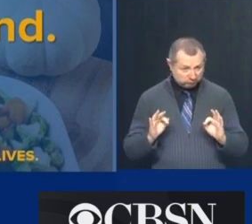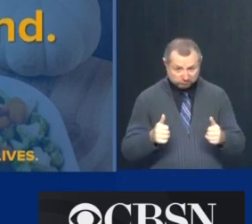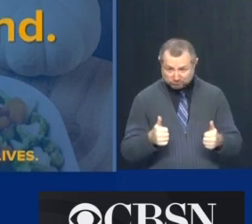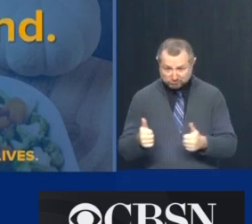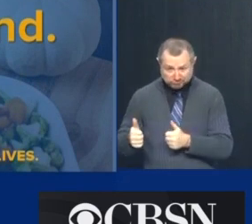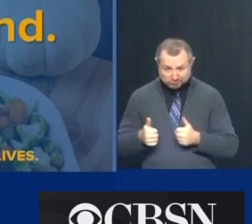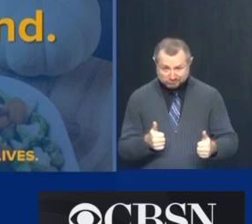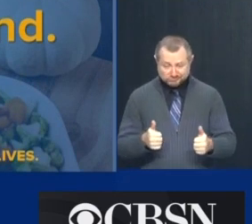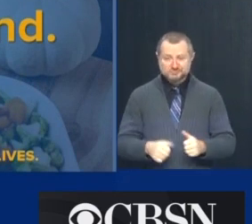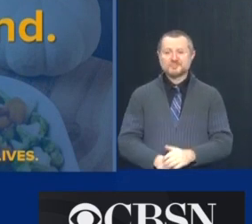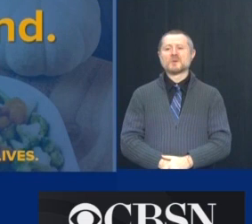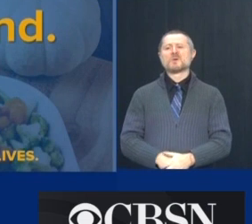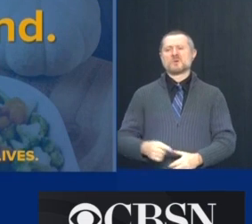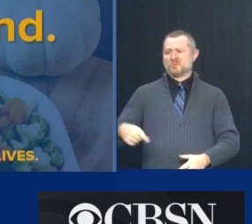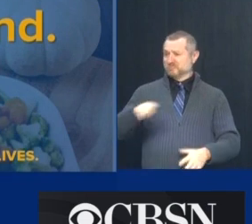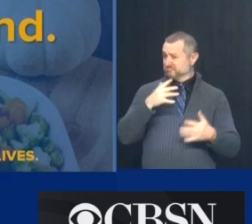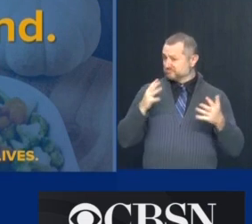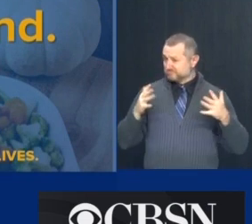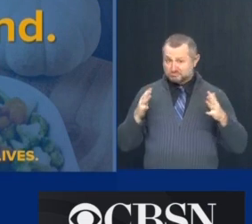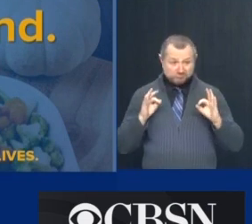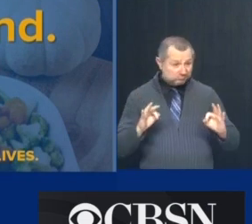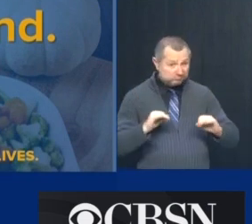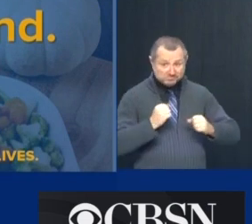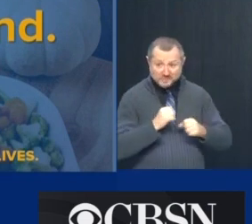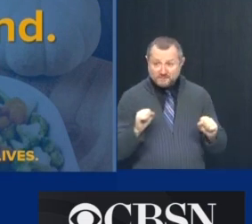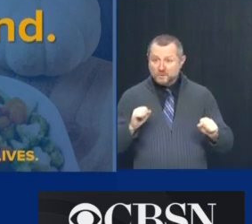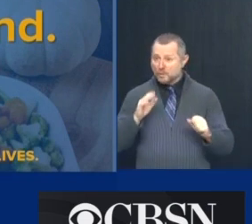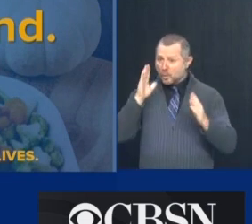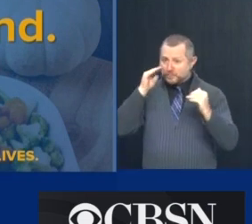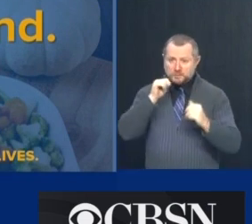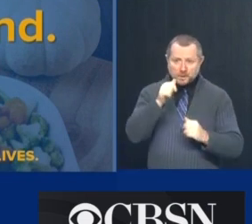And a safe one. I hope you were not a turkey.